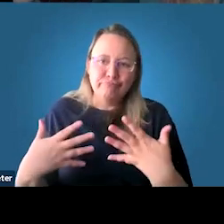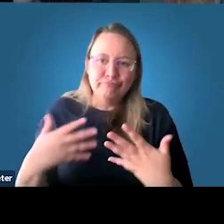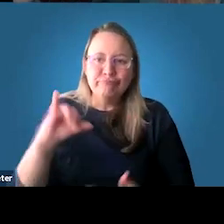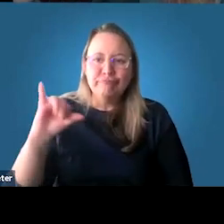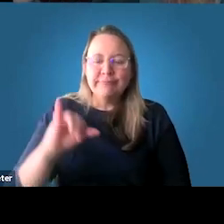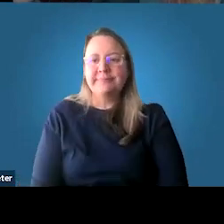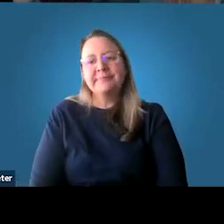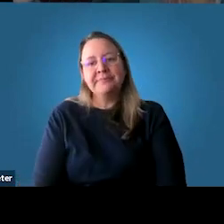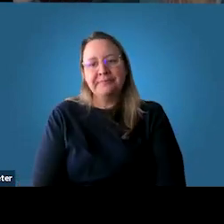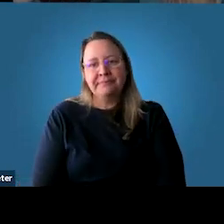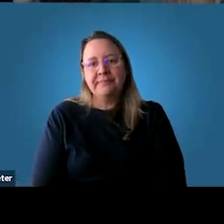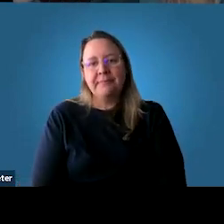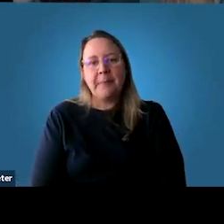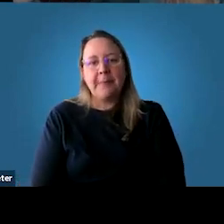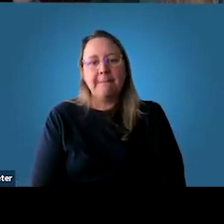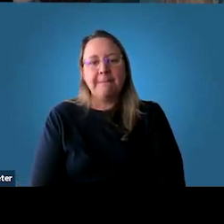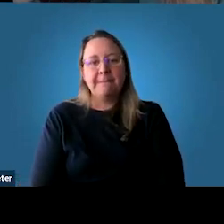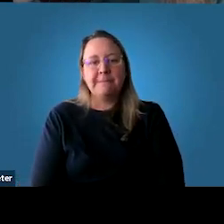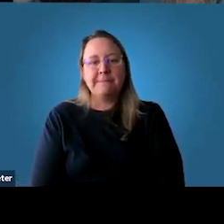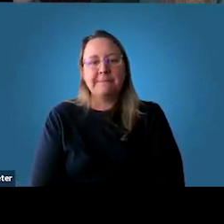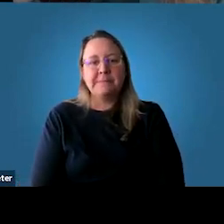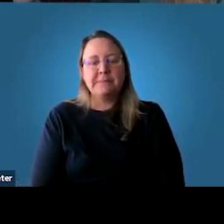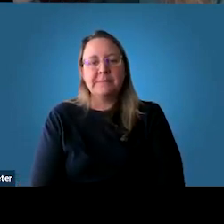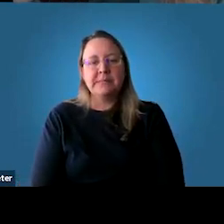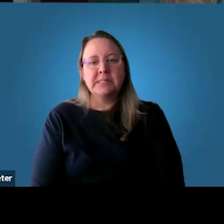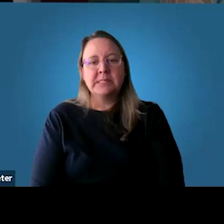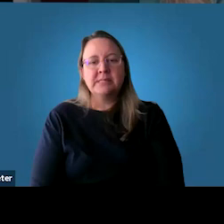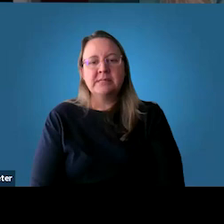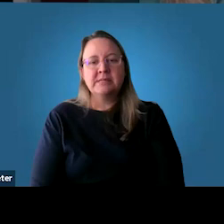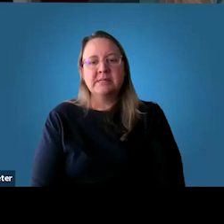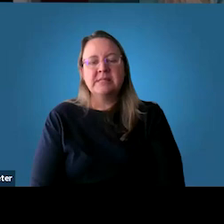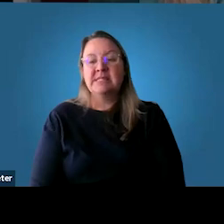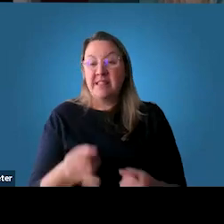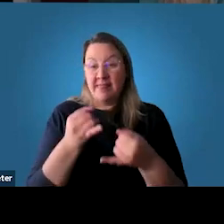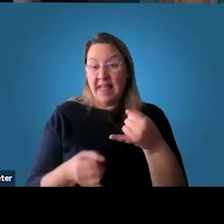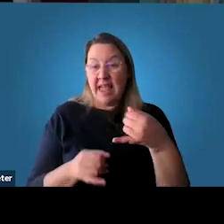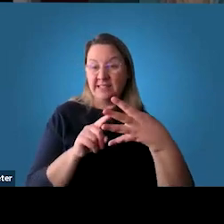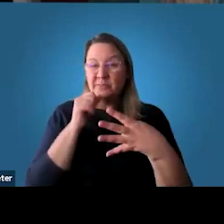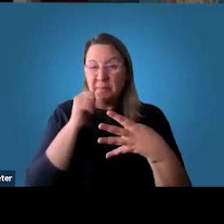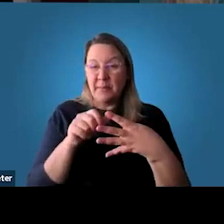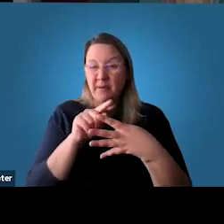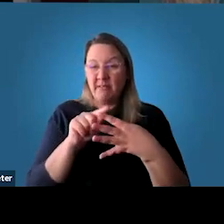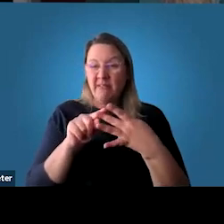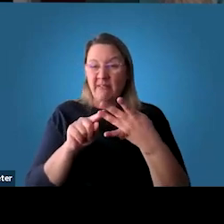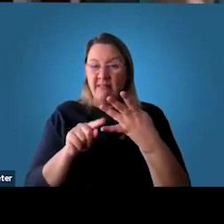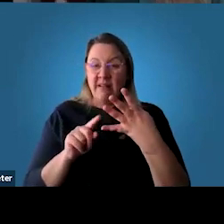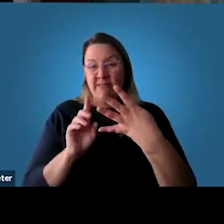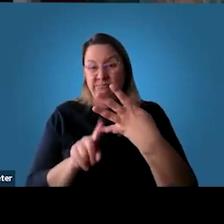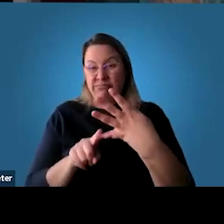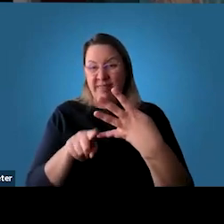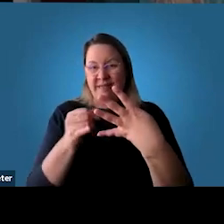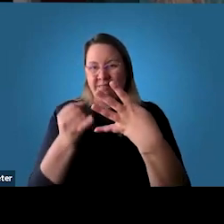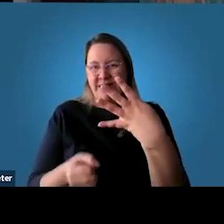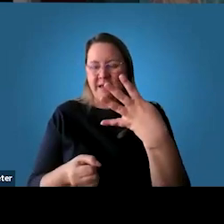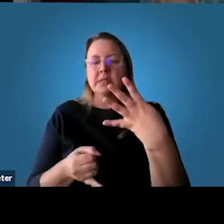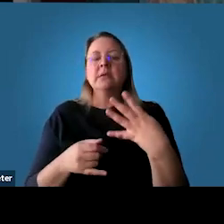continuum. The last anchor of those four that I want to highlight is about planning and timing. Now, a question